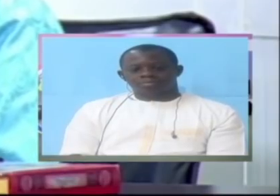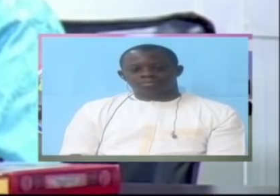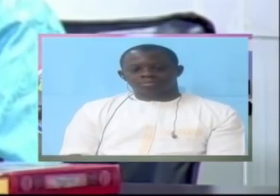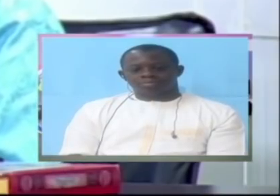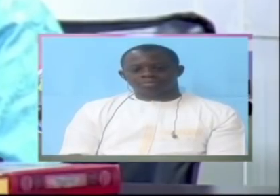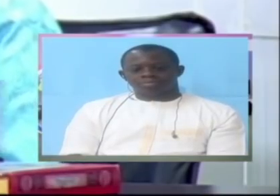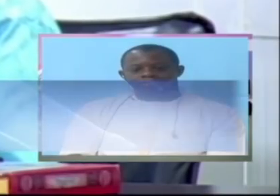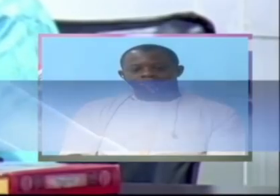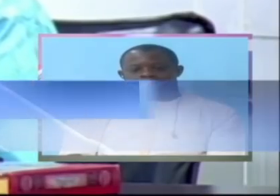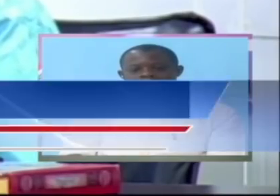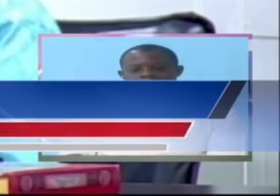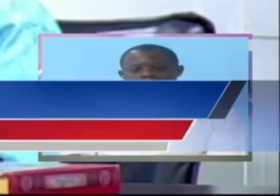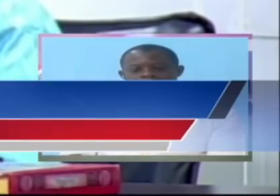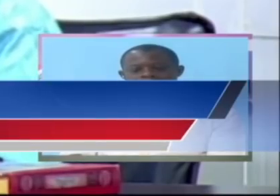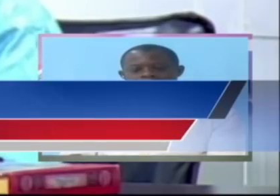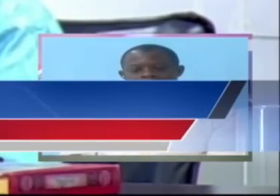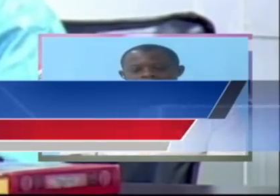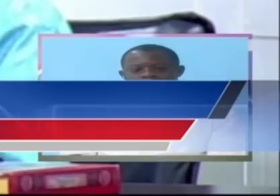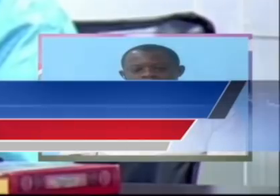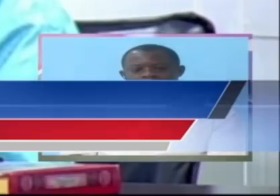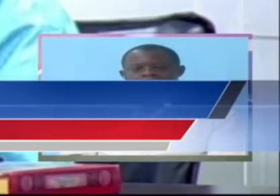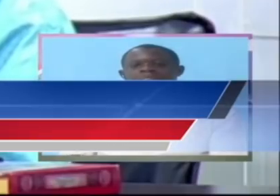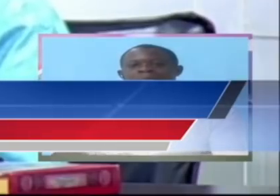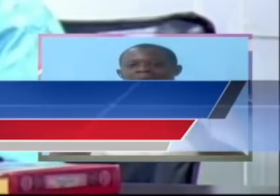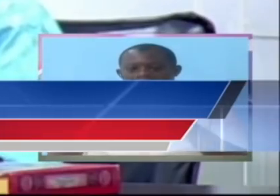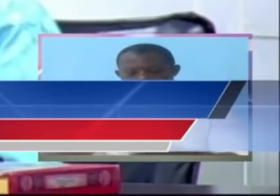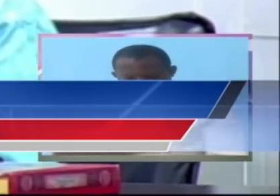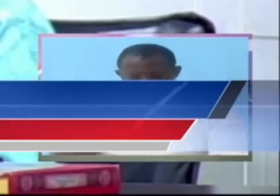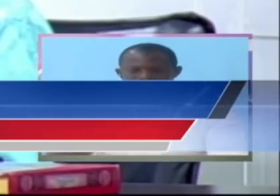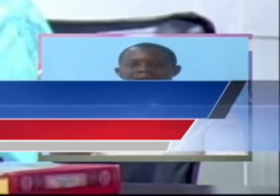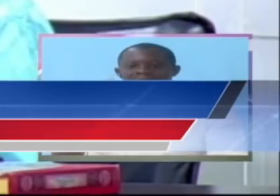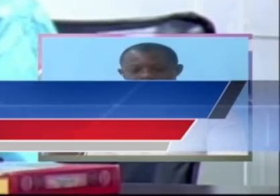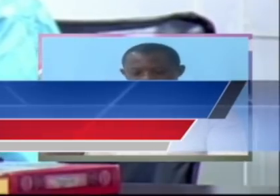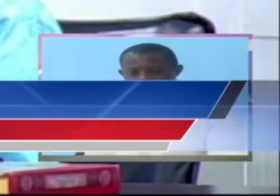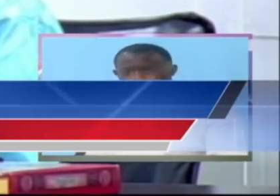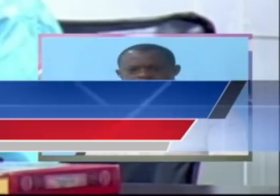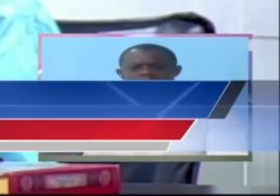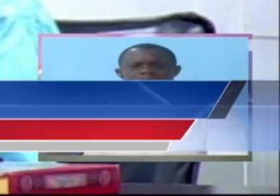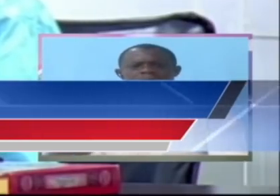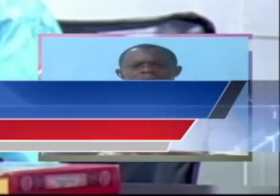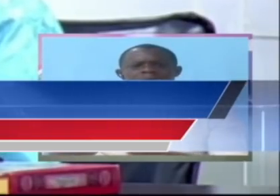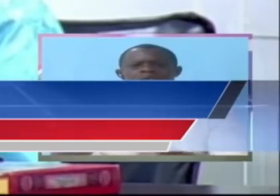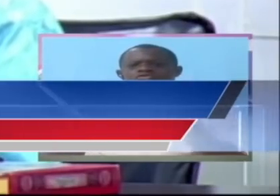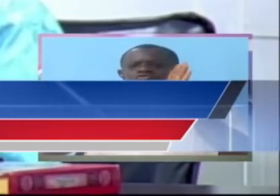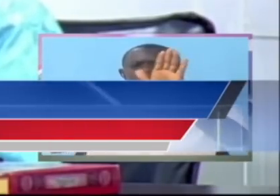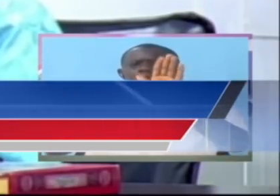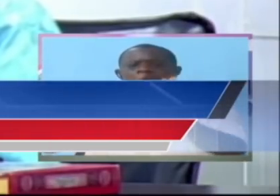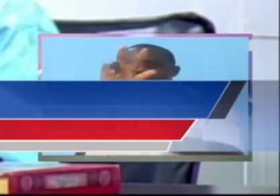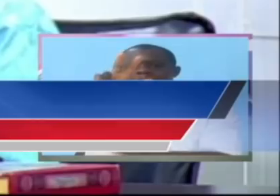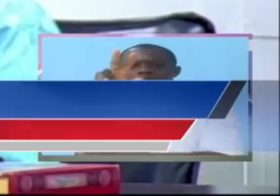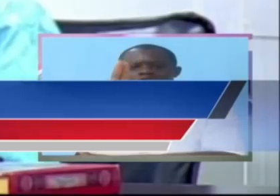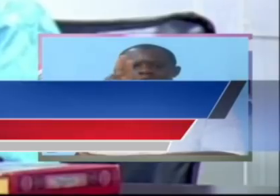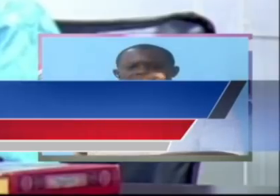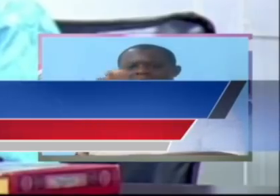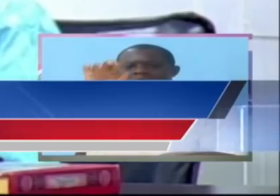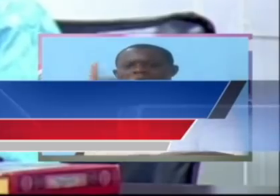and money doubling with a friend called Abbas. The witness admitted that the work he and his friend were doing, which led to his arrest by the NIA,